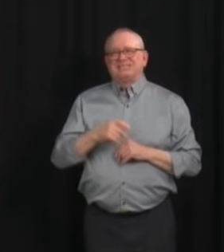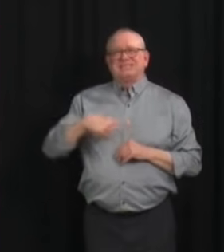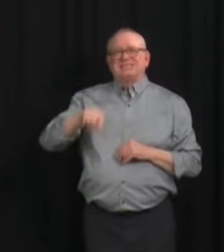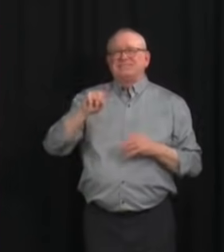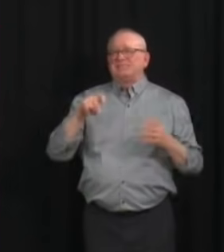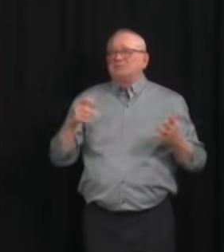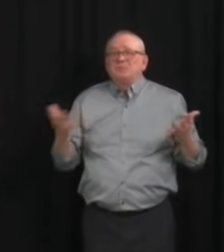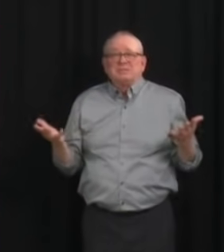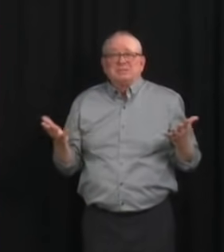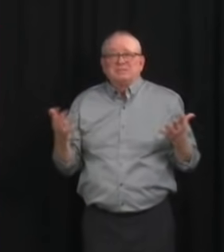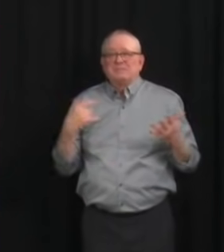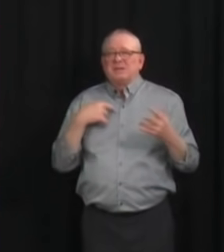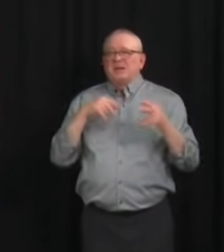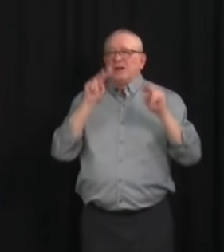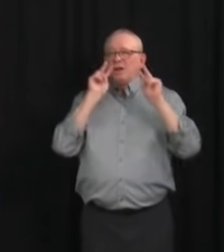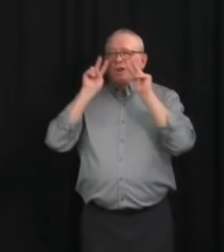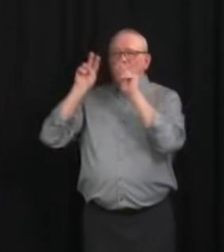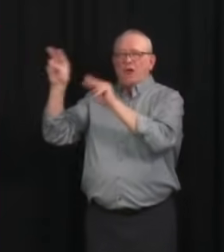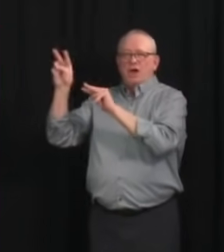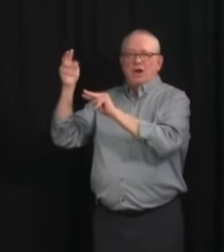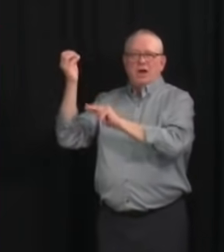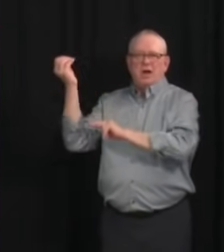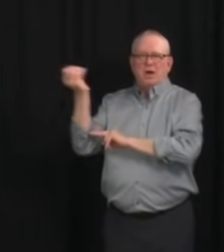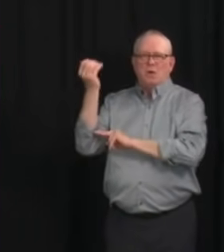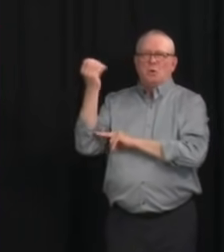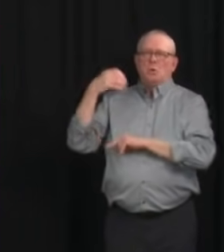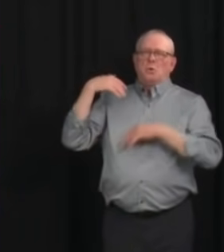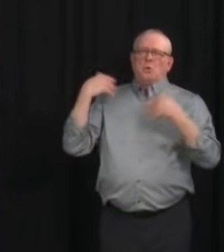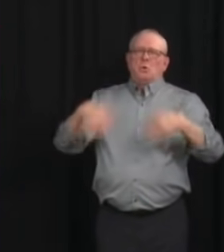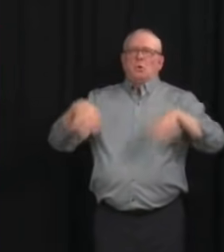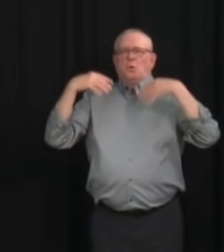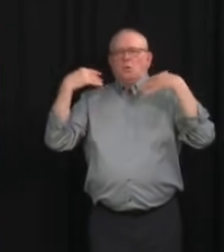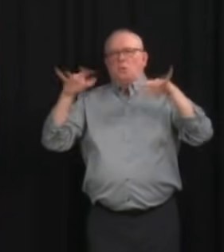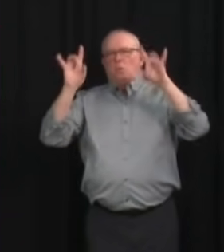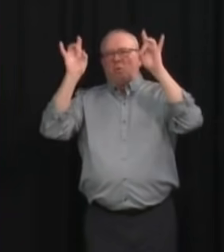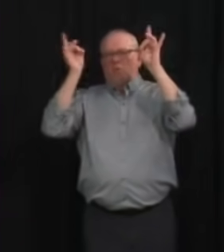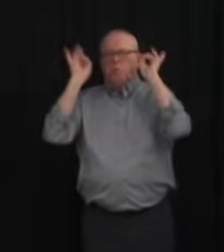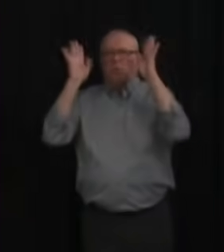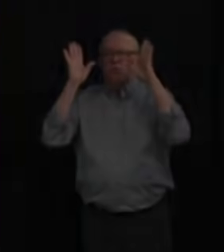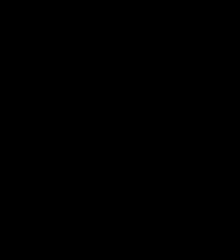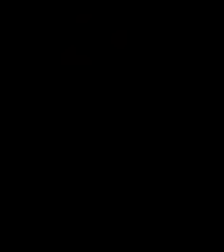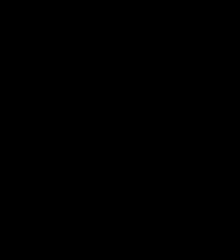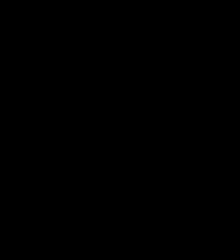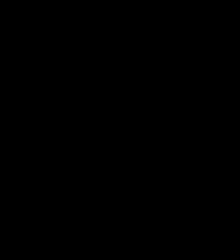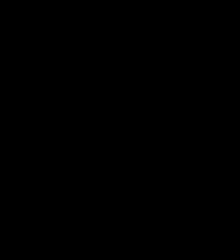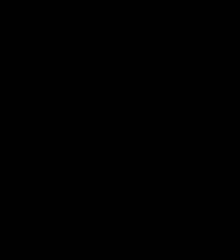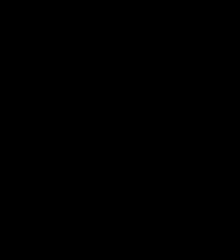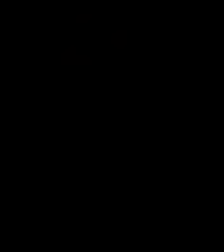And if we don't all be careful, that could potentially happen in Alberta.